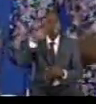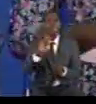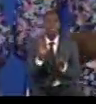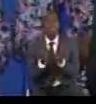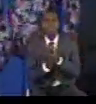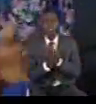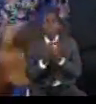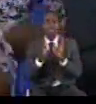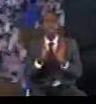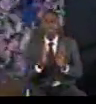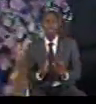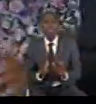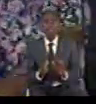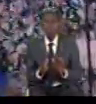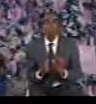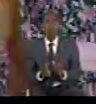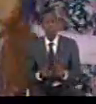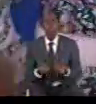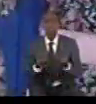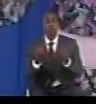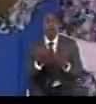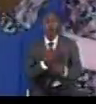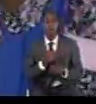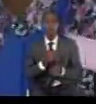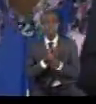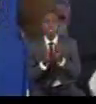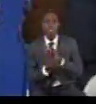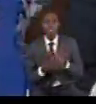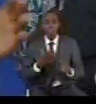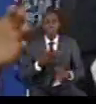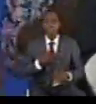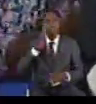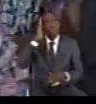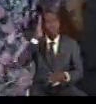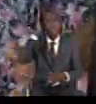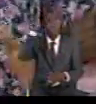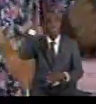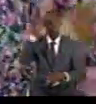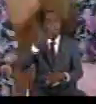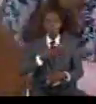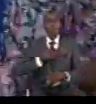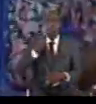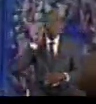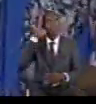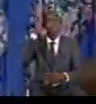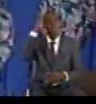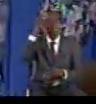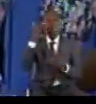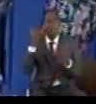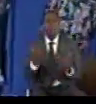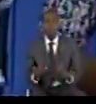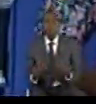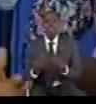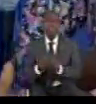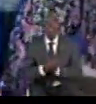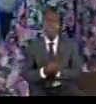He will change our destiny tonight. Come and change our destiny